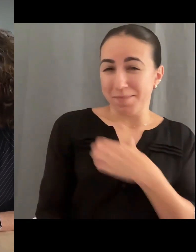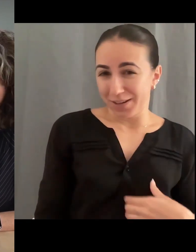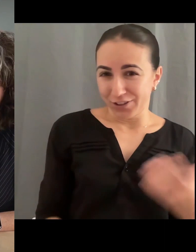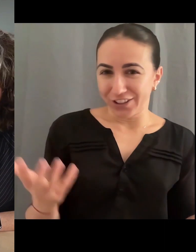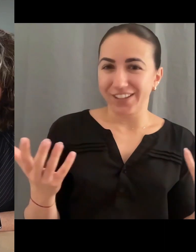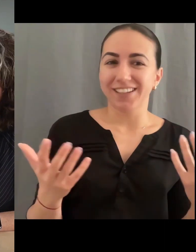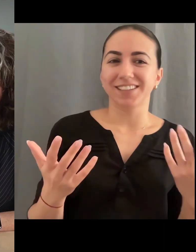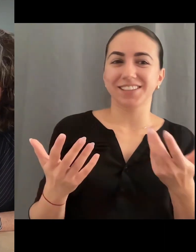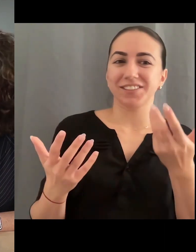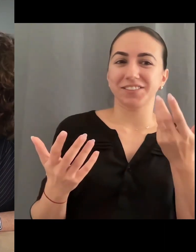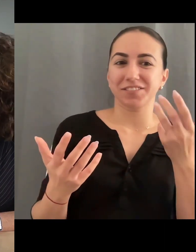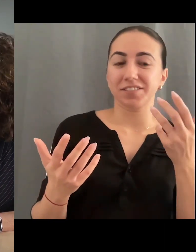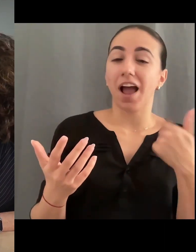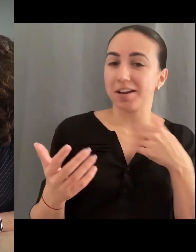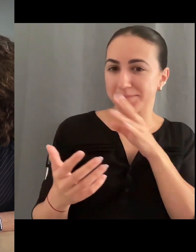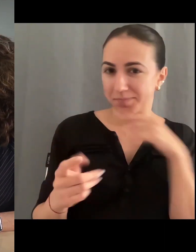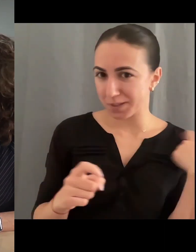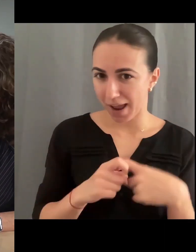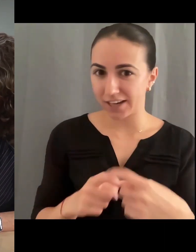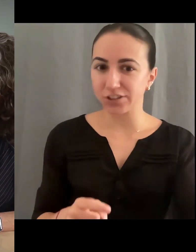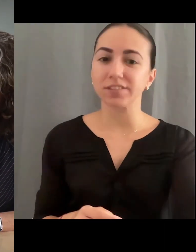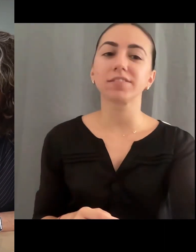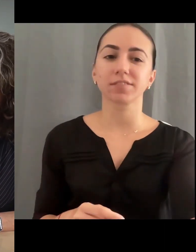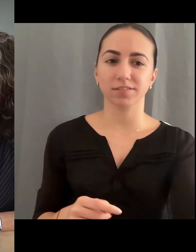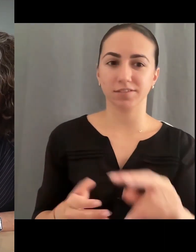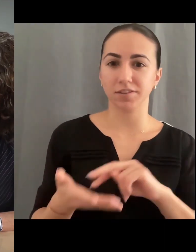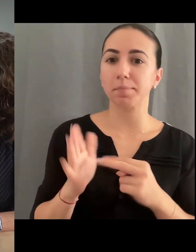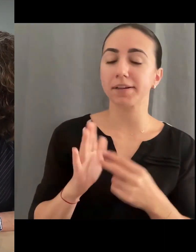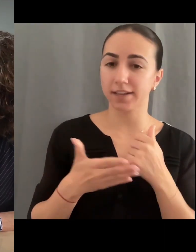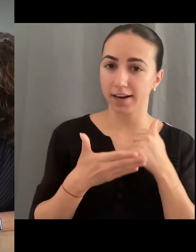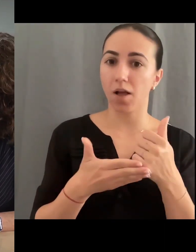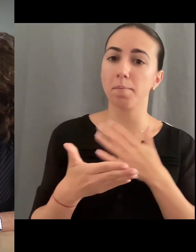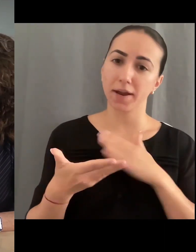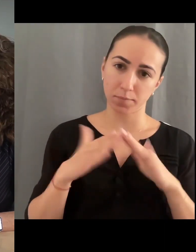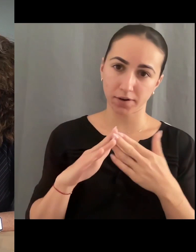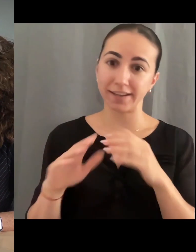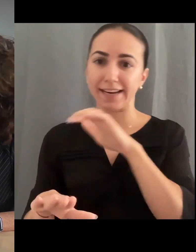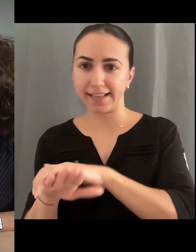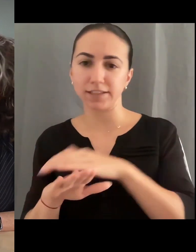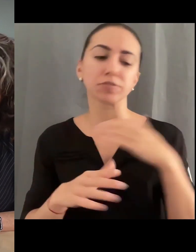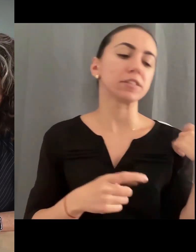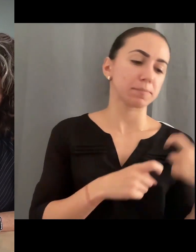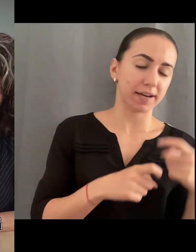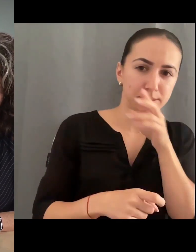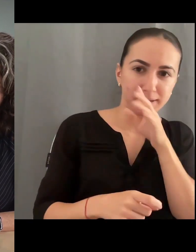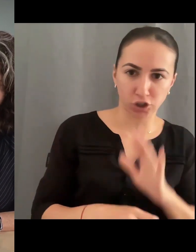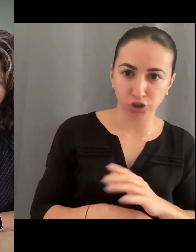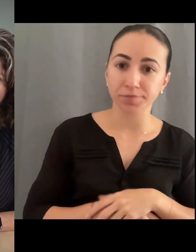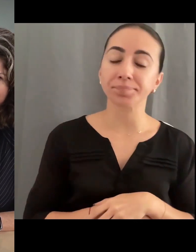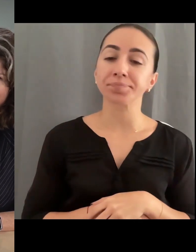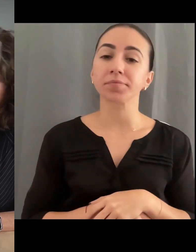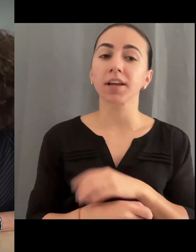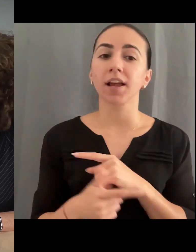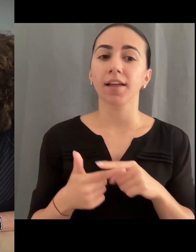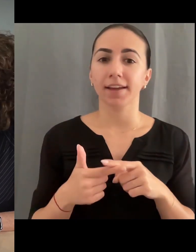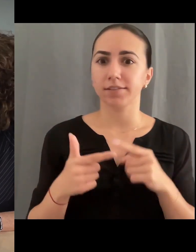was great. I speak Spanish, so it's been a way for me to help my community, English and Spanish speakers, and share